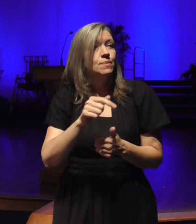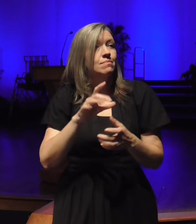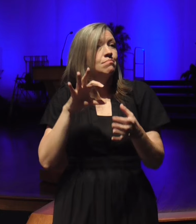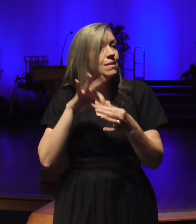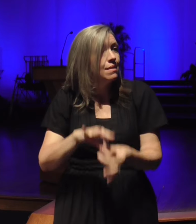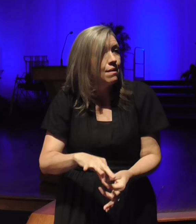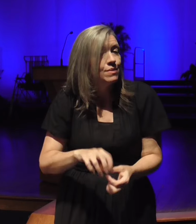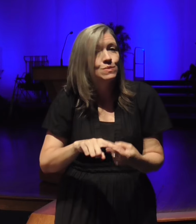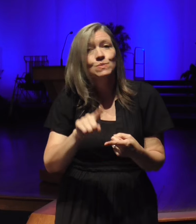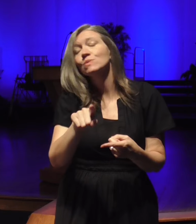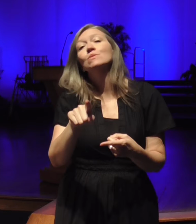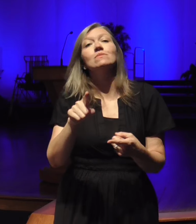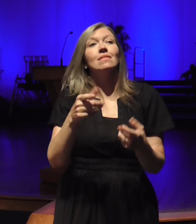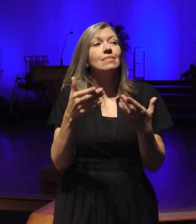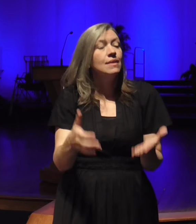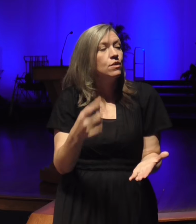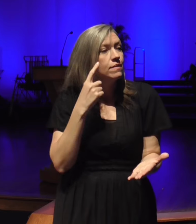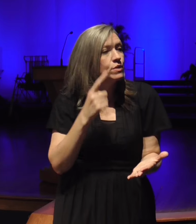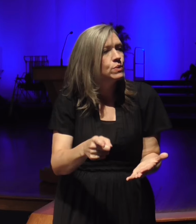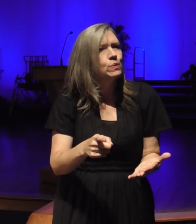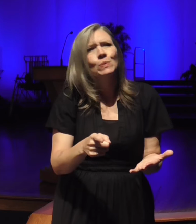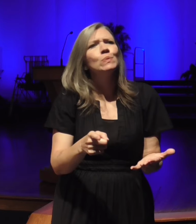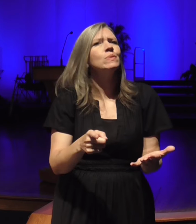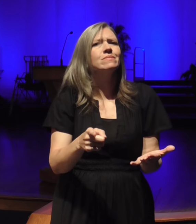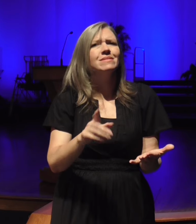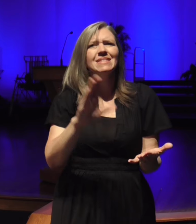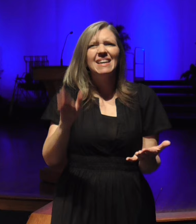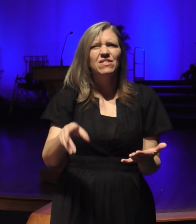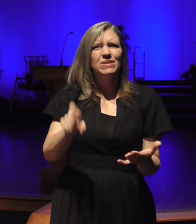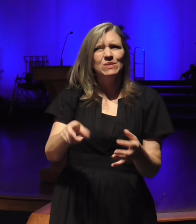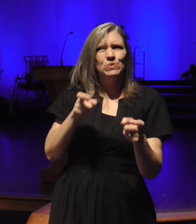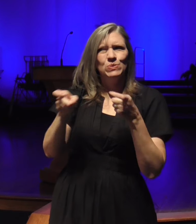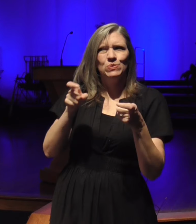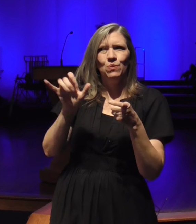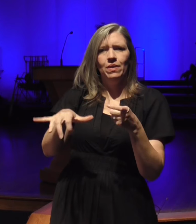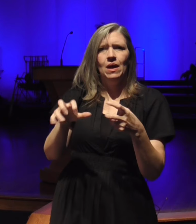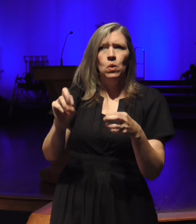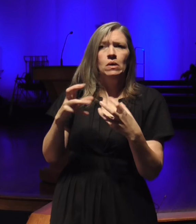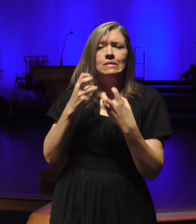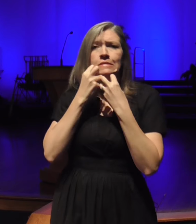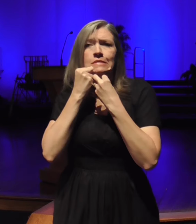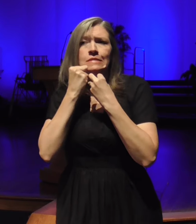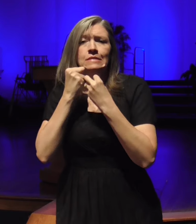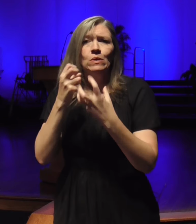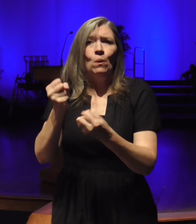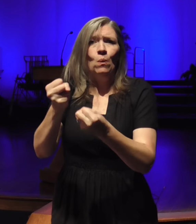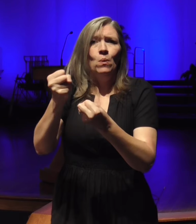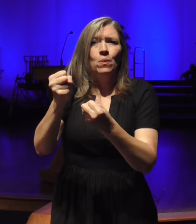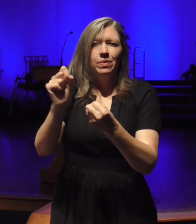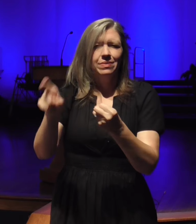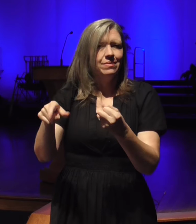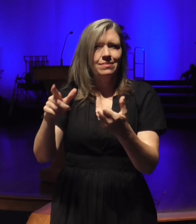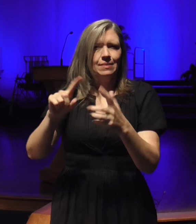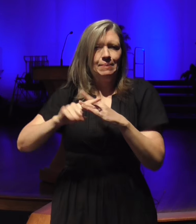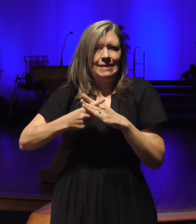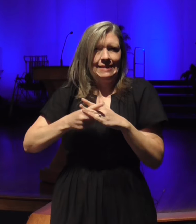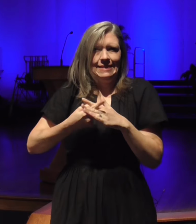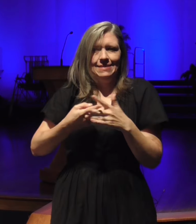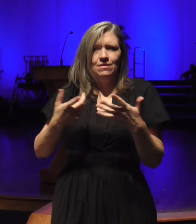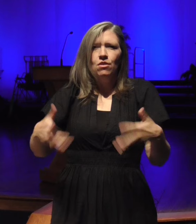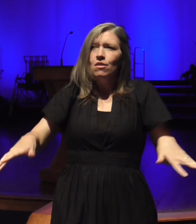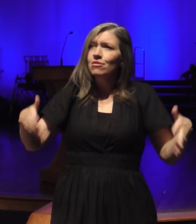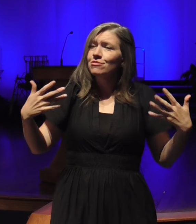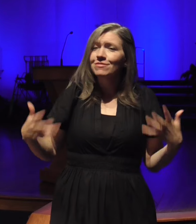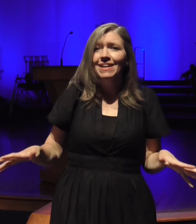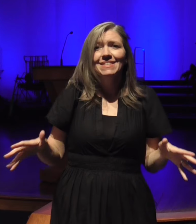away. What really loves you, what really belongs to you, what's really there for you, it